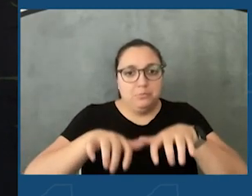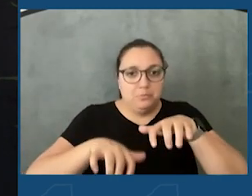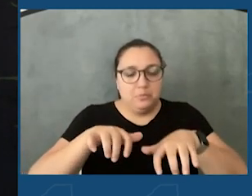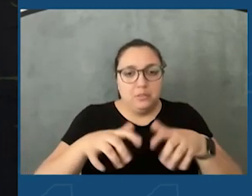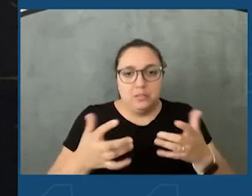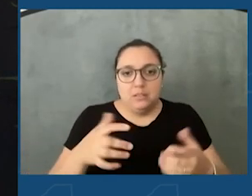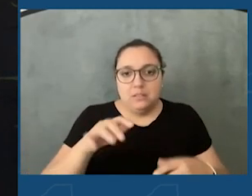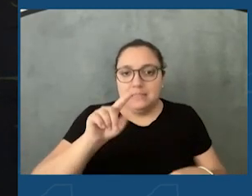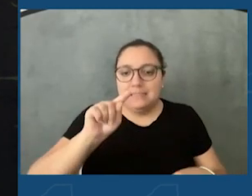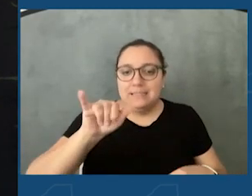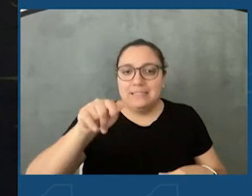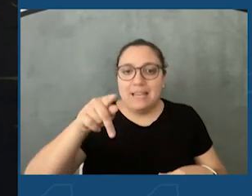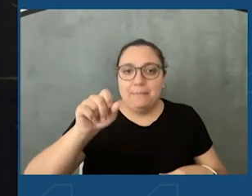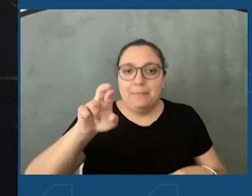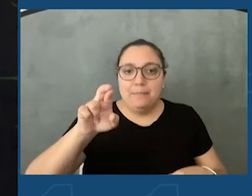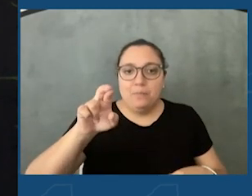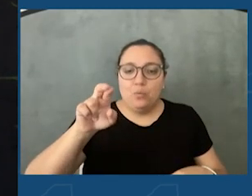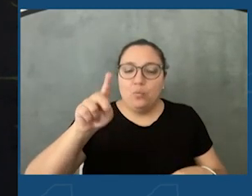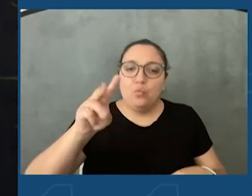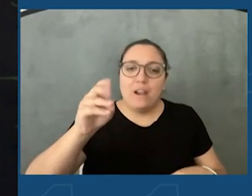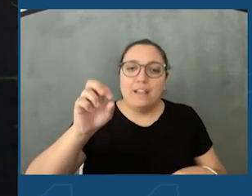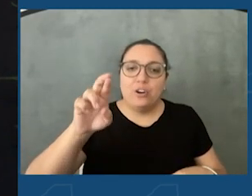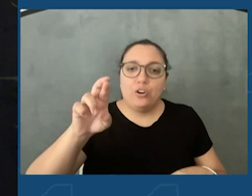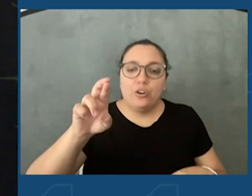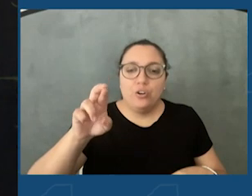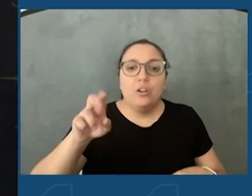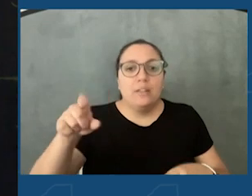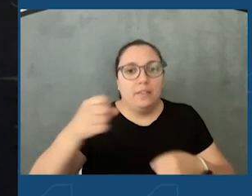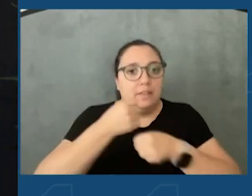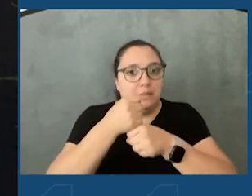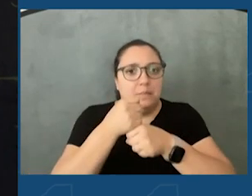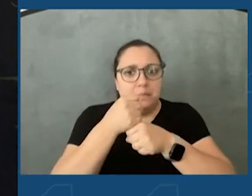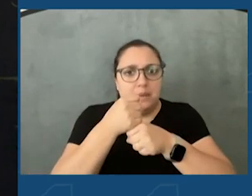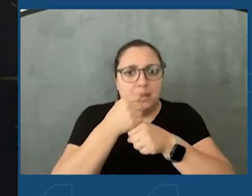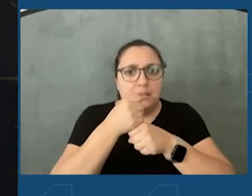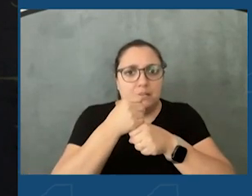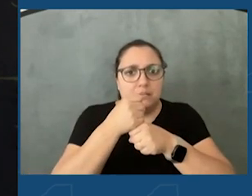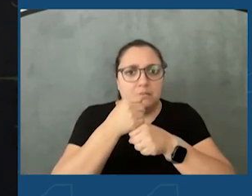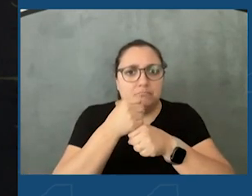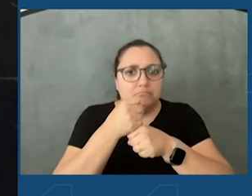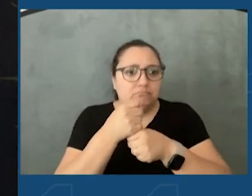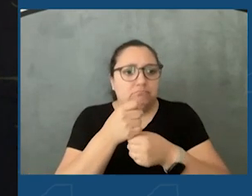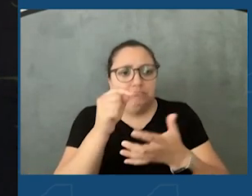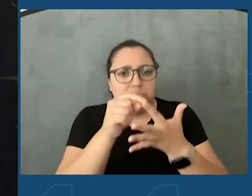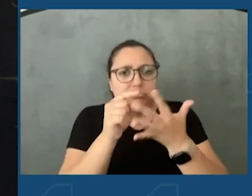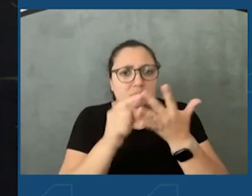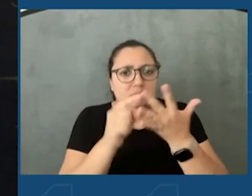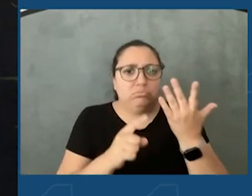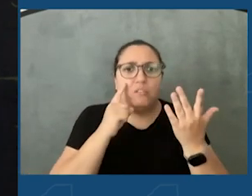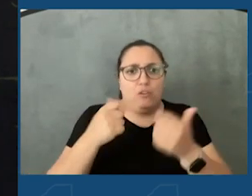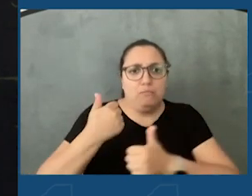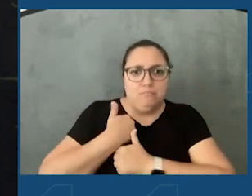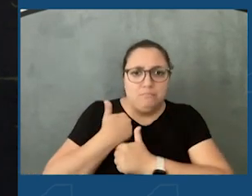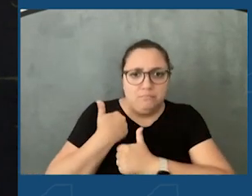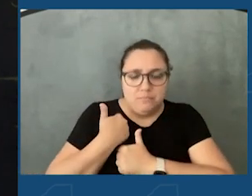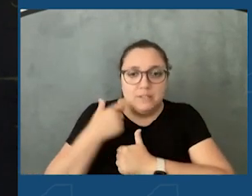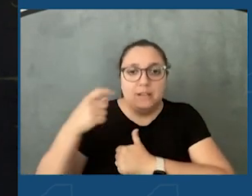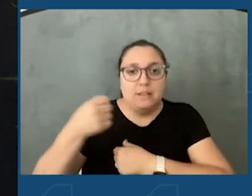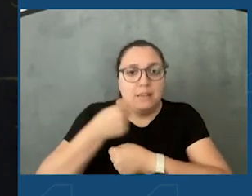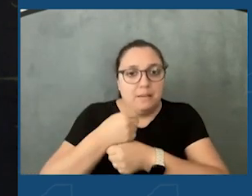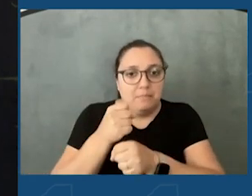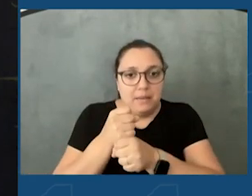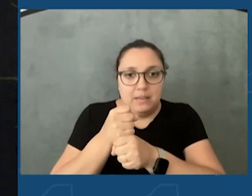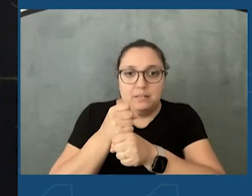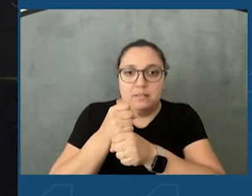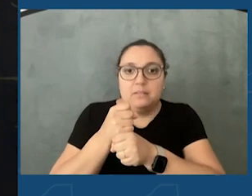They made critical components to protect our national security through the military. They designed the nation's